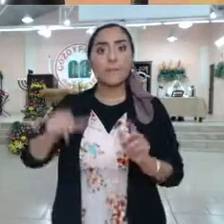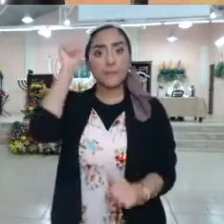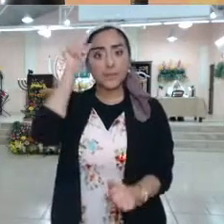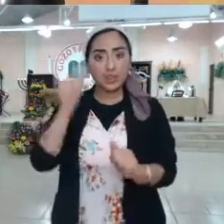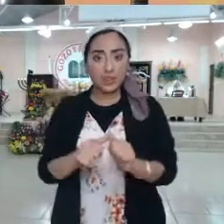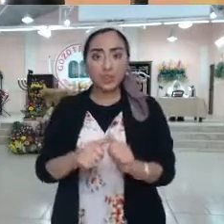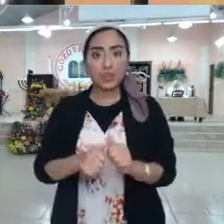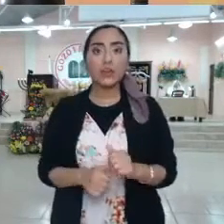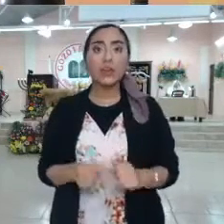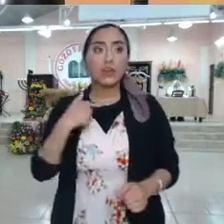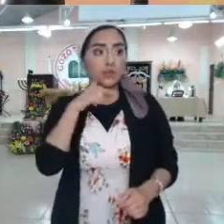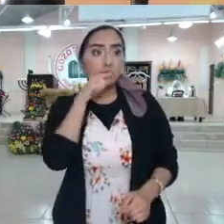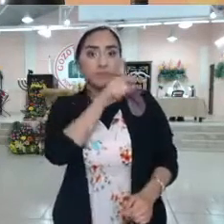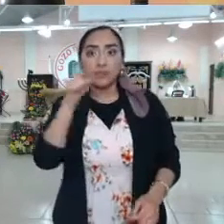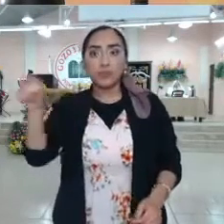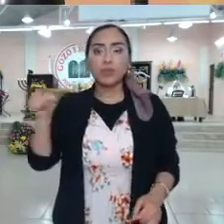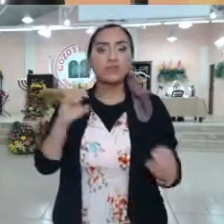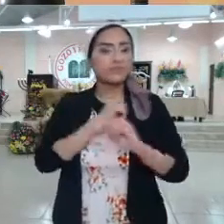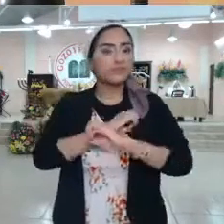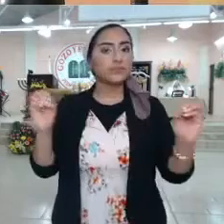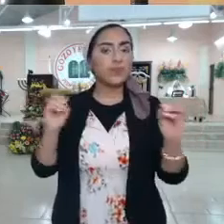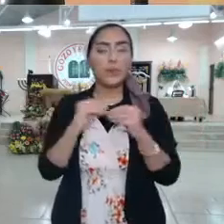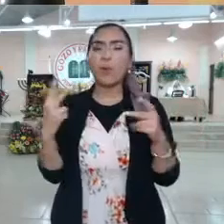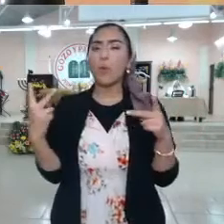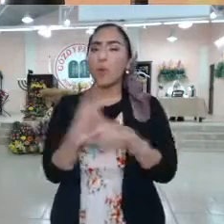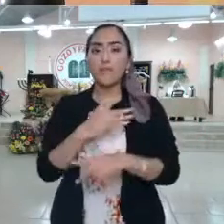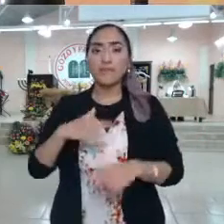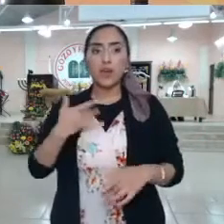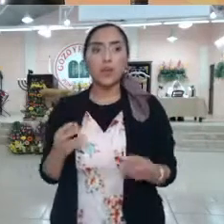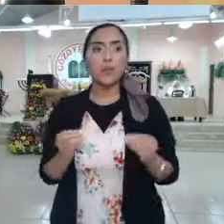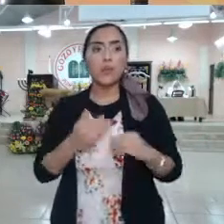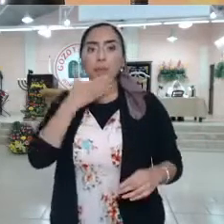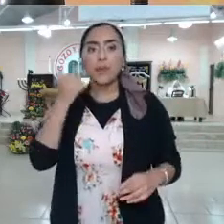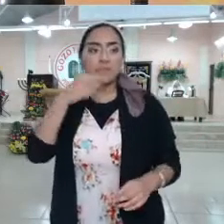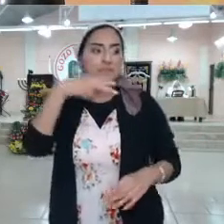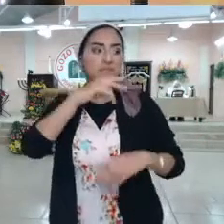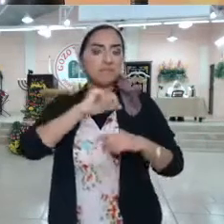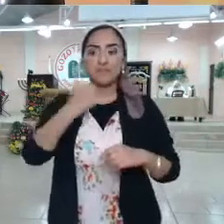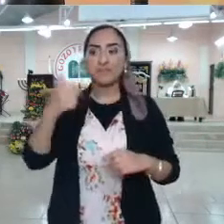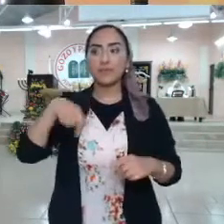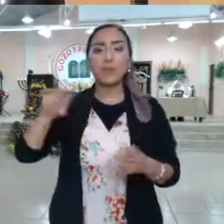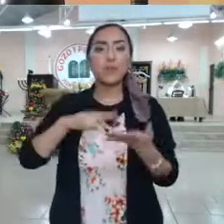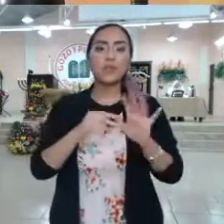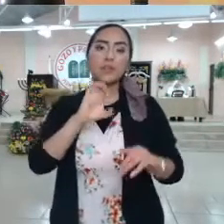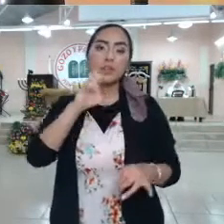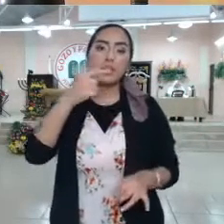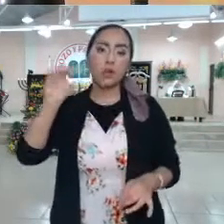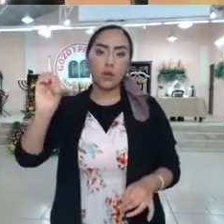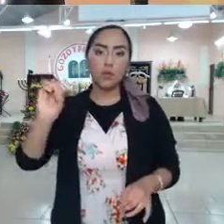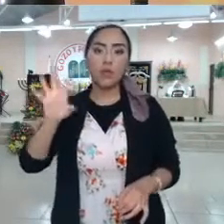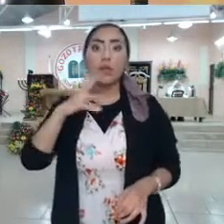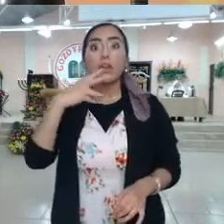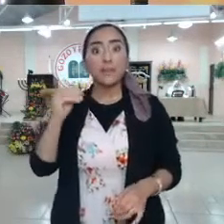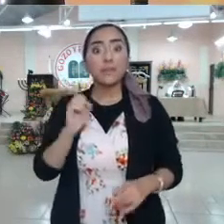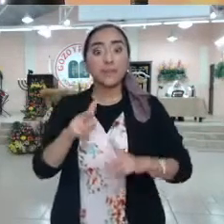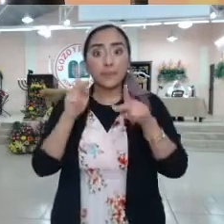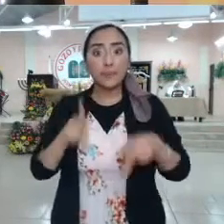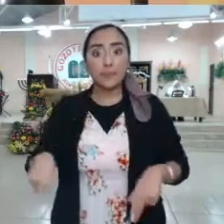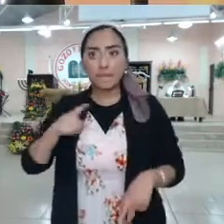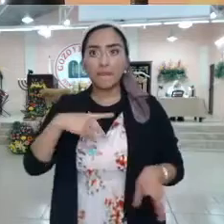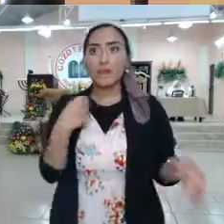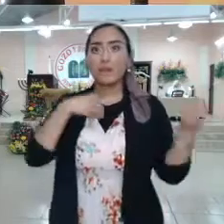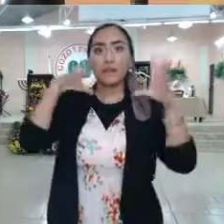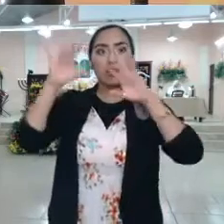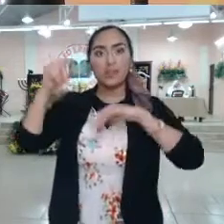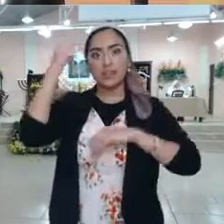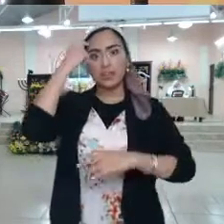way, we have been truly born to Joshua. Remember the pointing finger, that's something of the worst, to feel better or worse than the others, that is pride. And